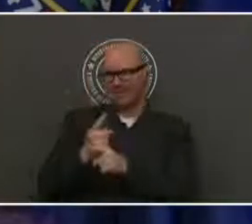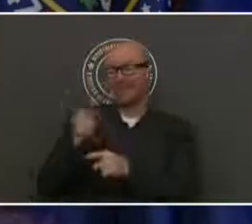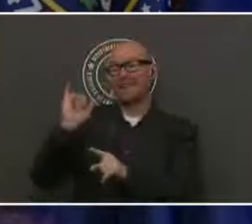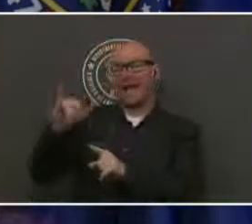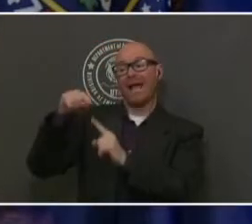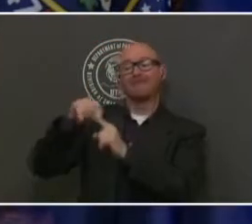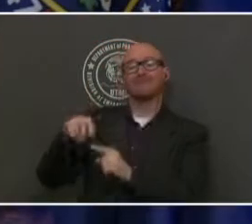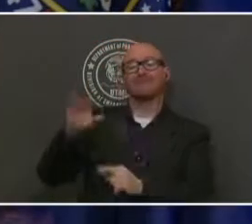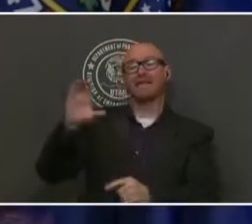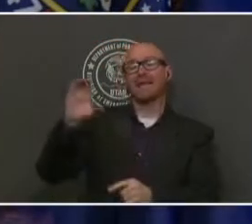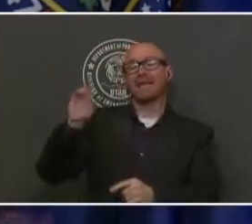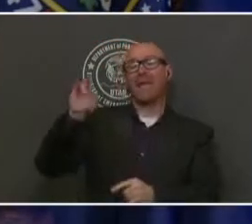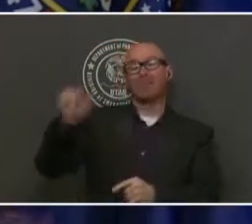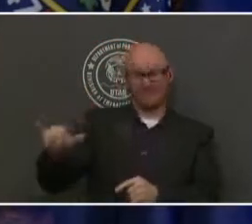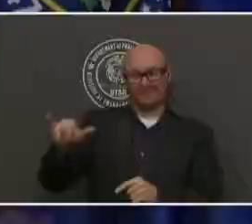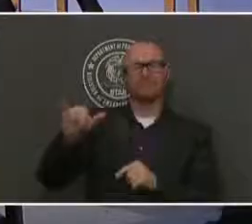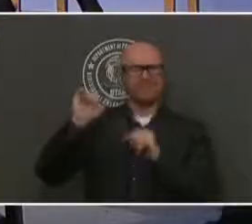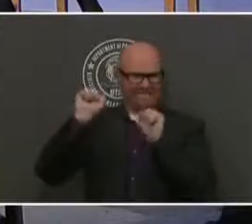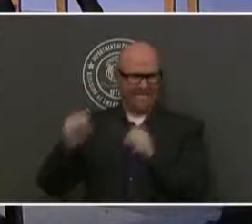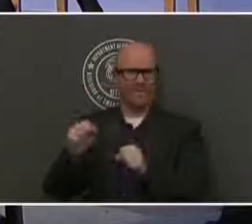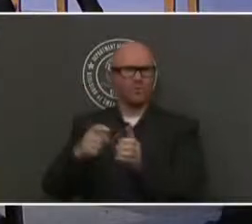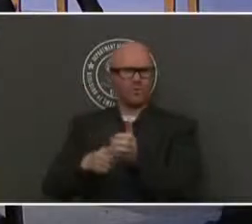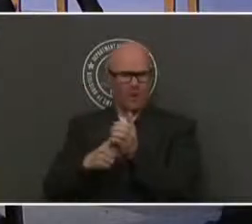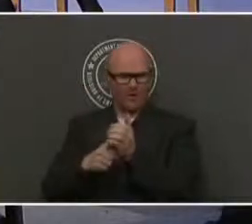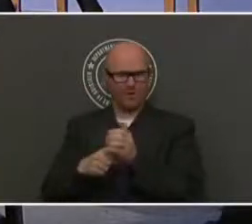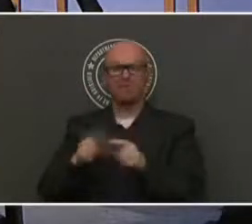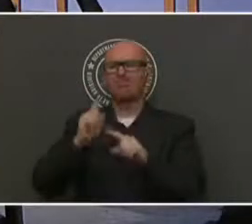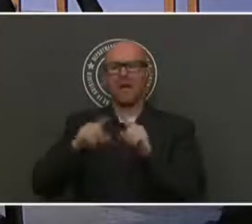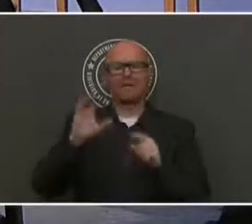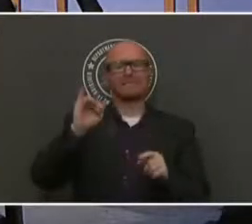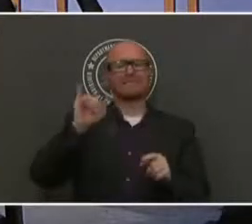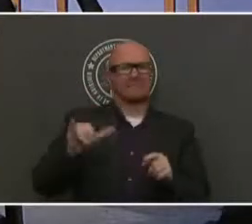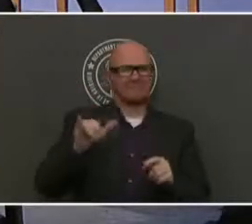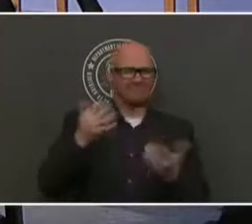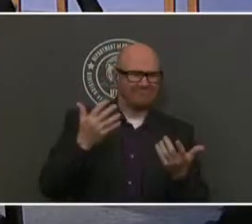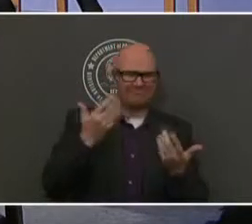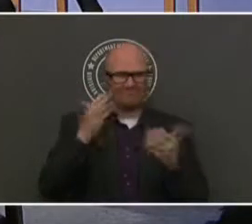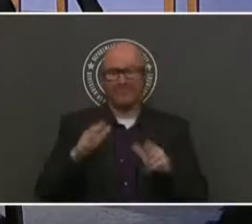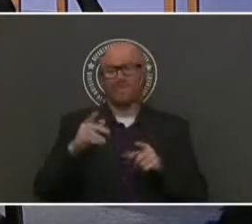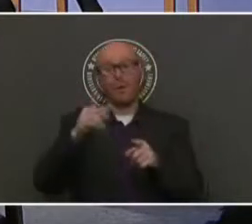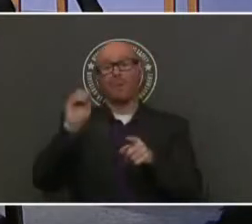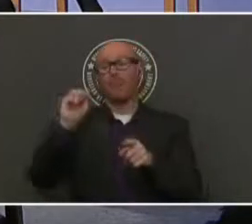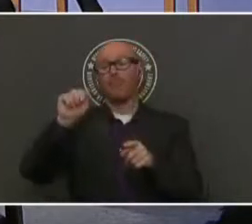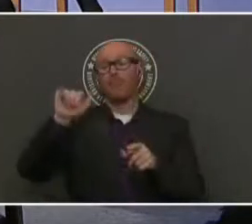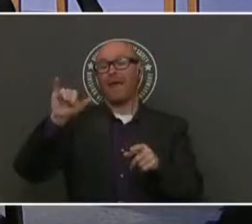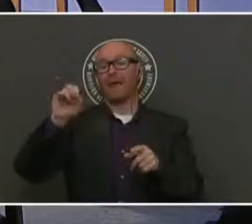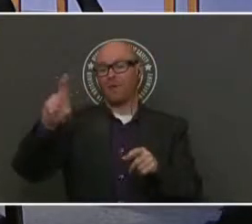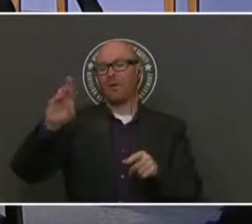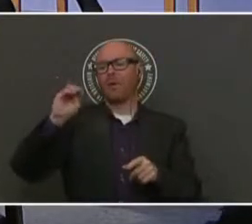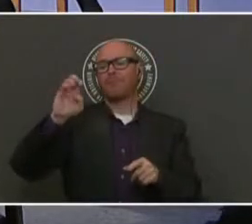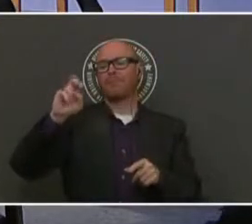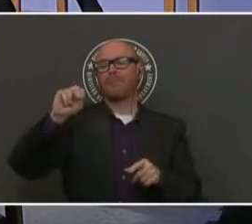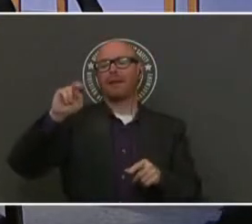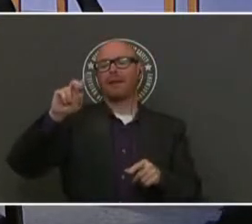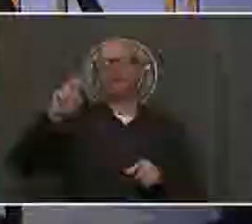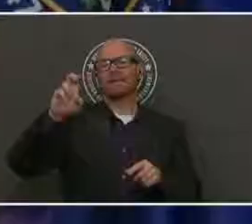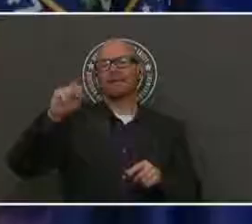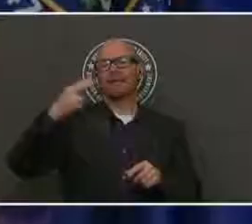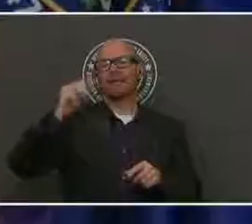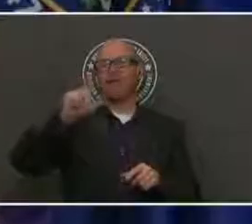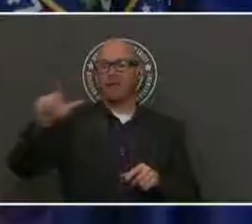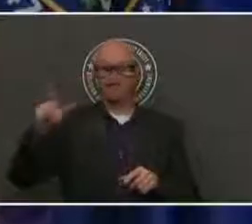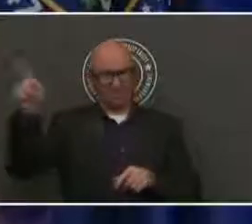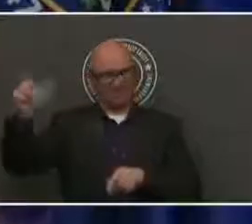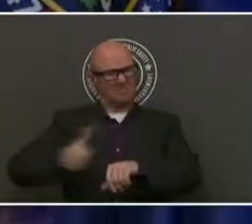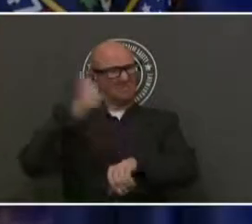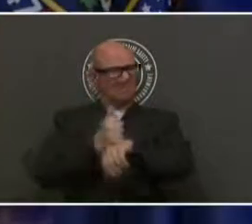on cities. So do you think that Mayor Mendenhall in Salt Lake City had the authority to impose a mask mandate? It's a good